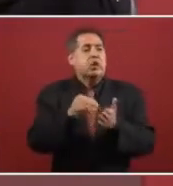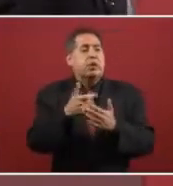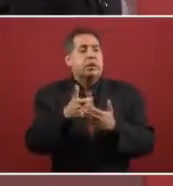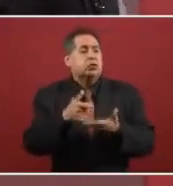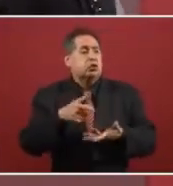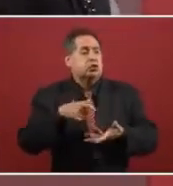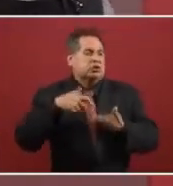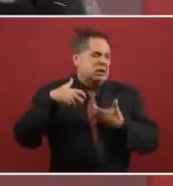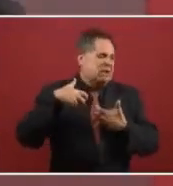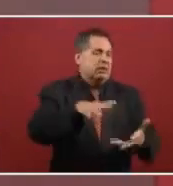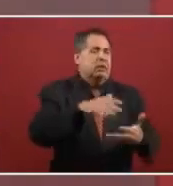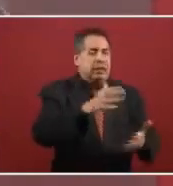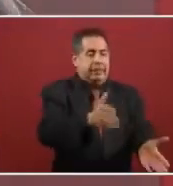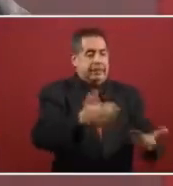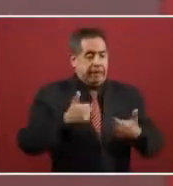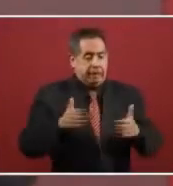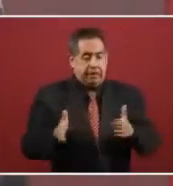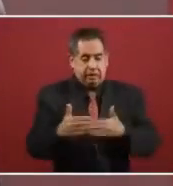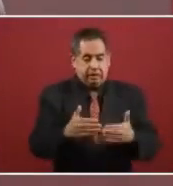so they would just